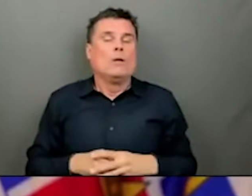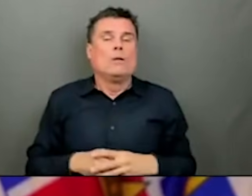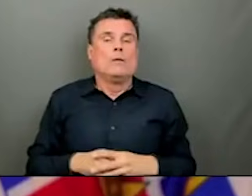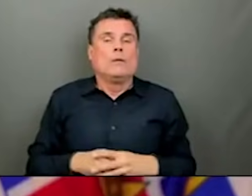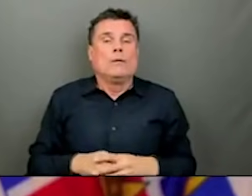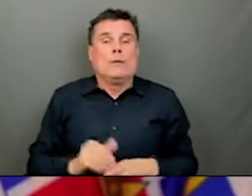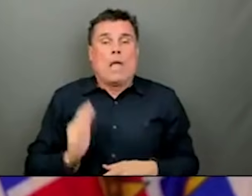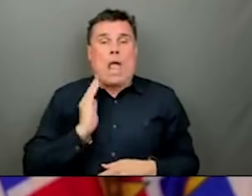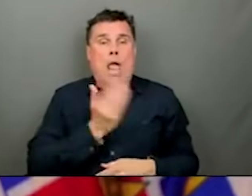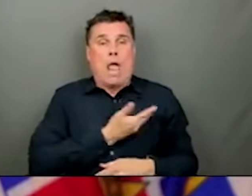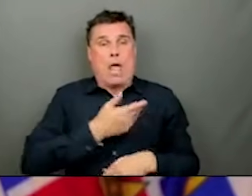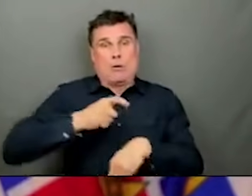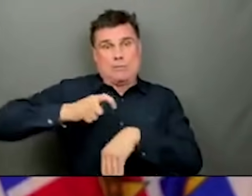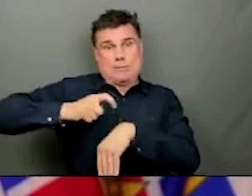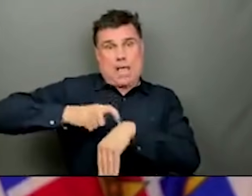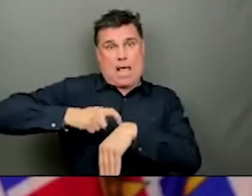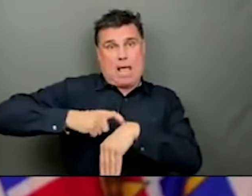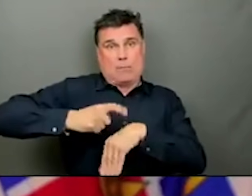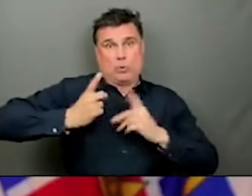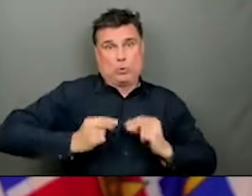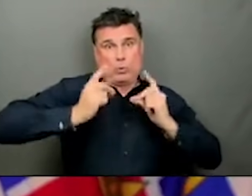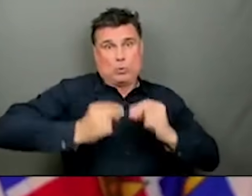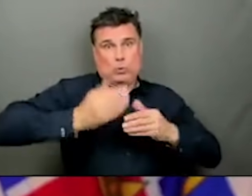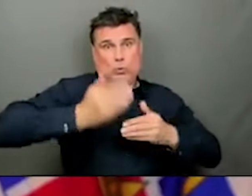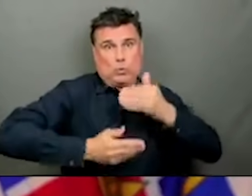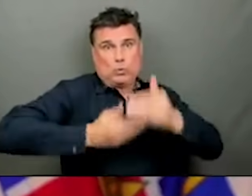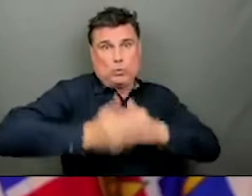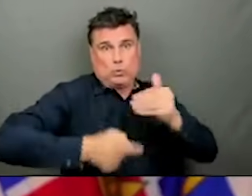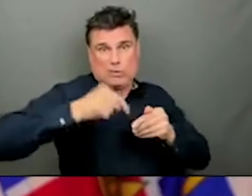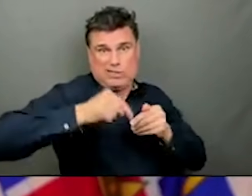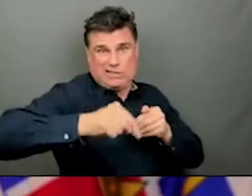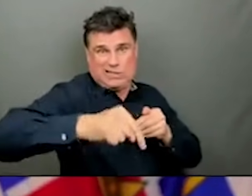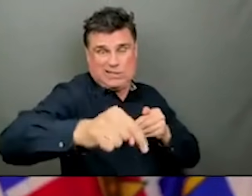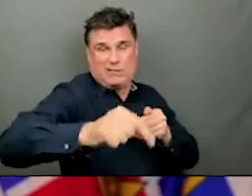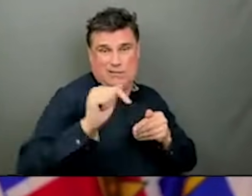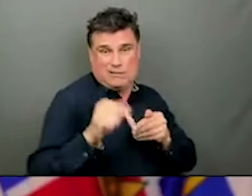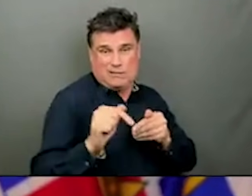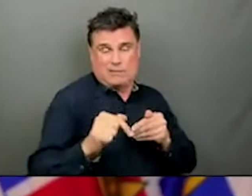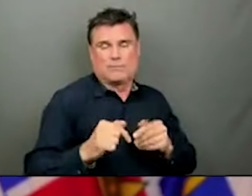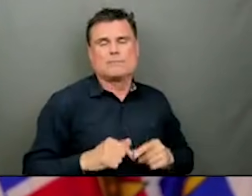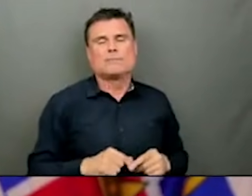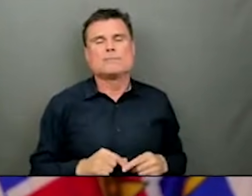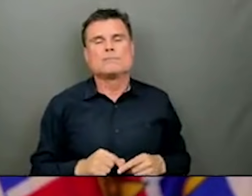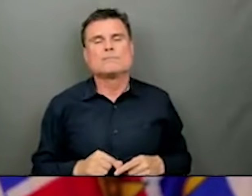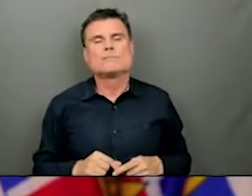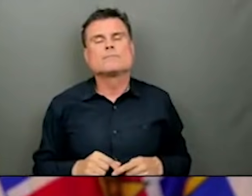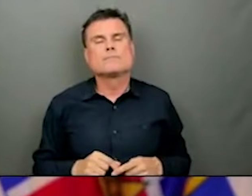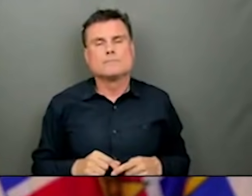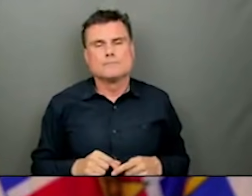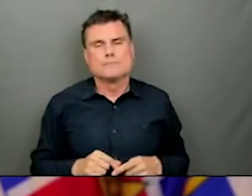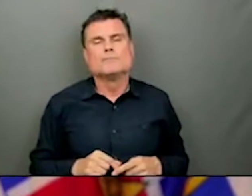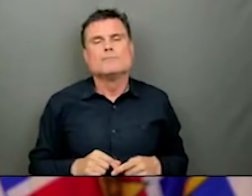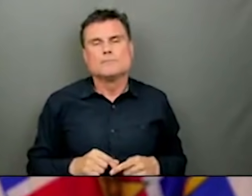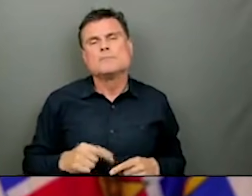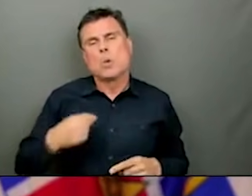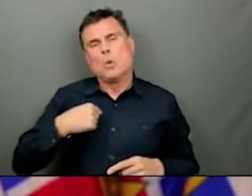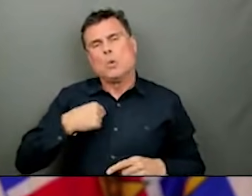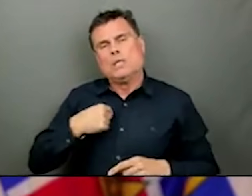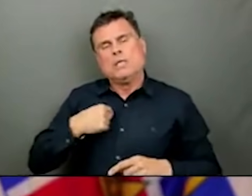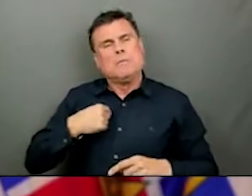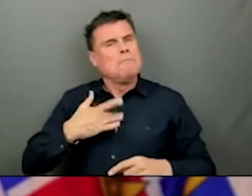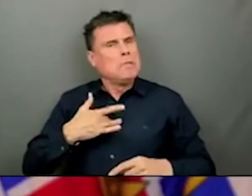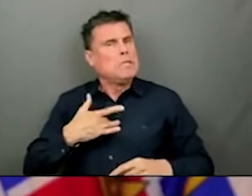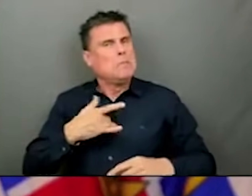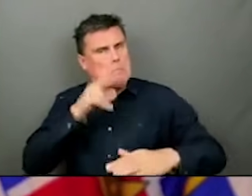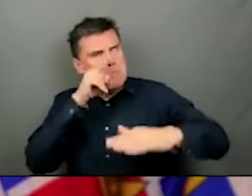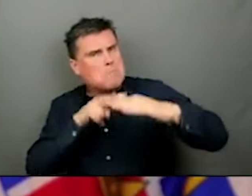hopeful if we get the vaccine that we've been promised, particularly the increased amount of Pfizer that we're due to receive next week, that we have